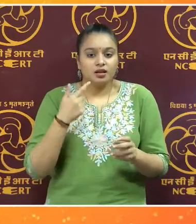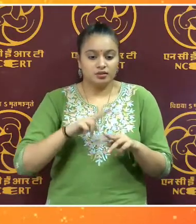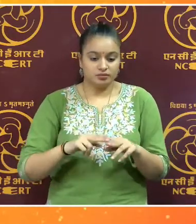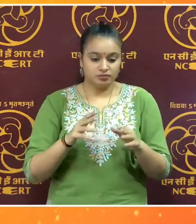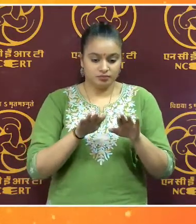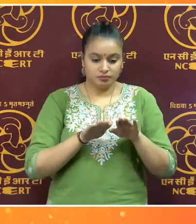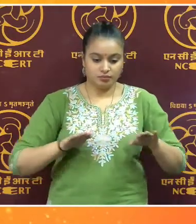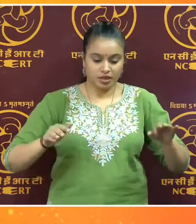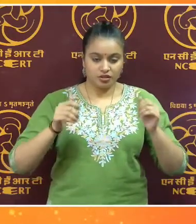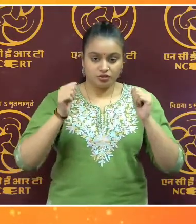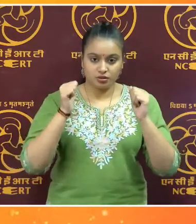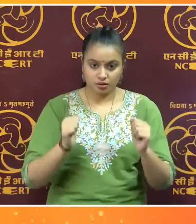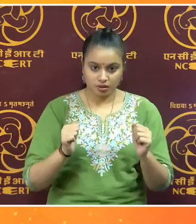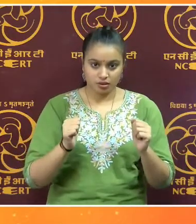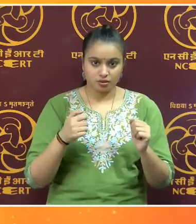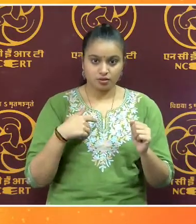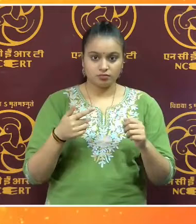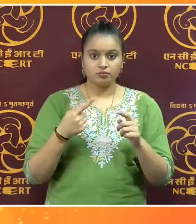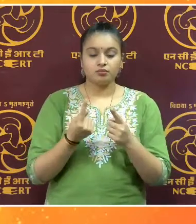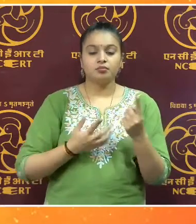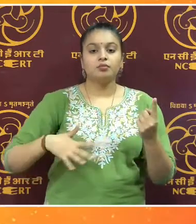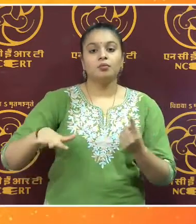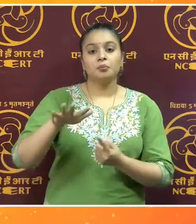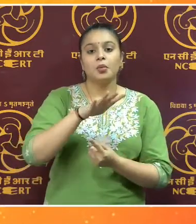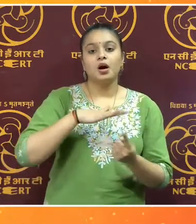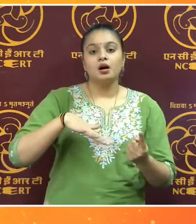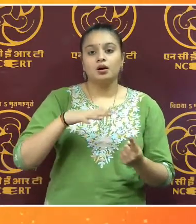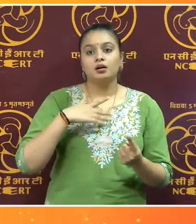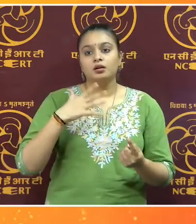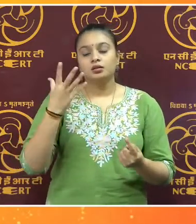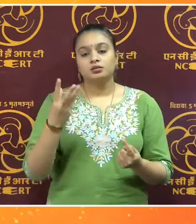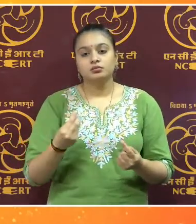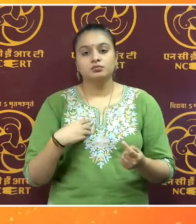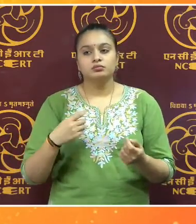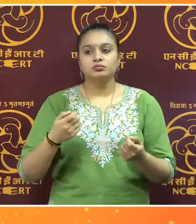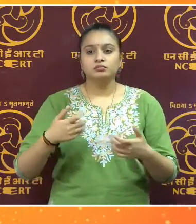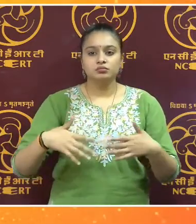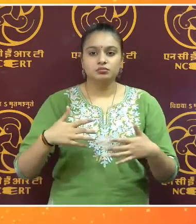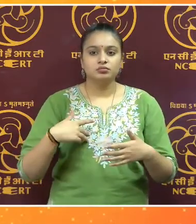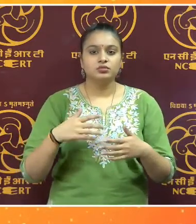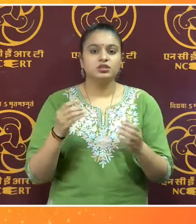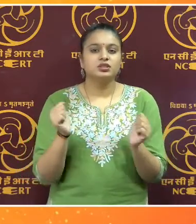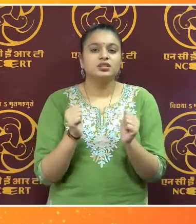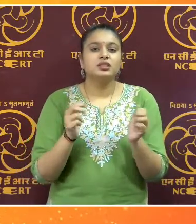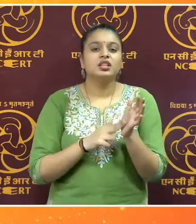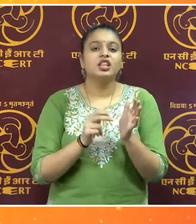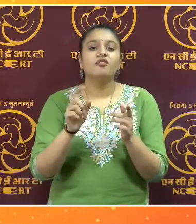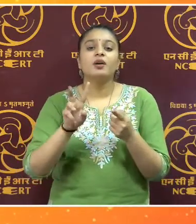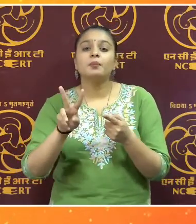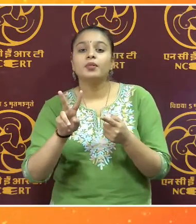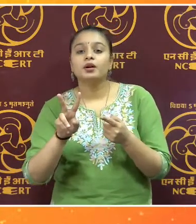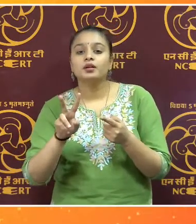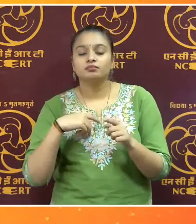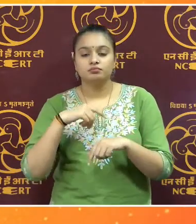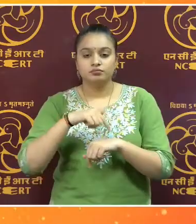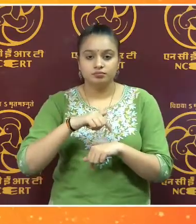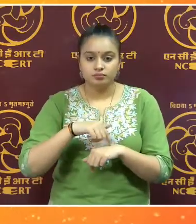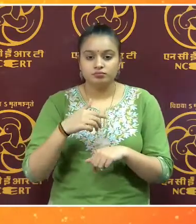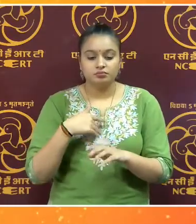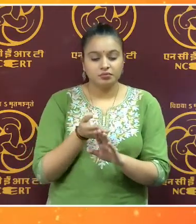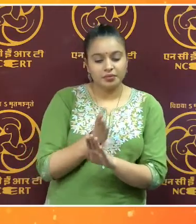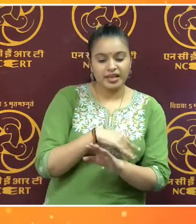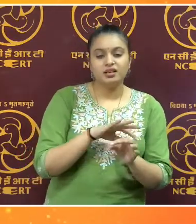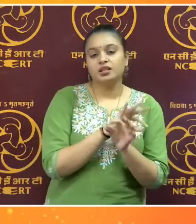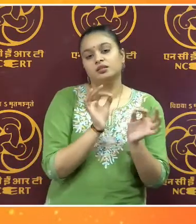on the bench here in the Maidan. The night is so chilly. It's still early November. Oh no, I should have been prepared for